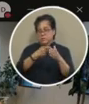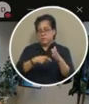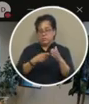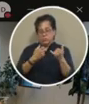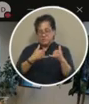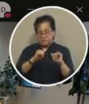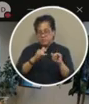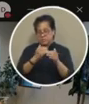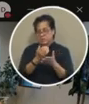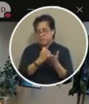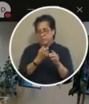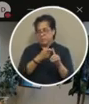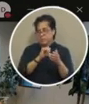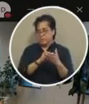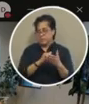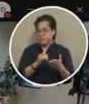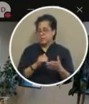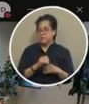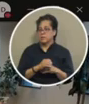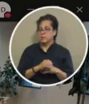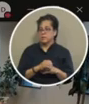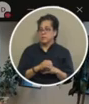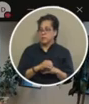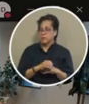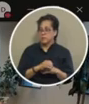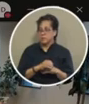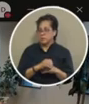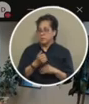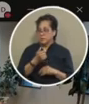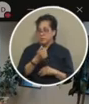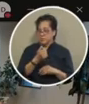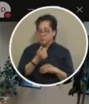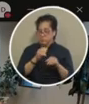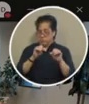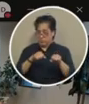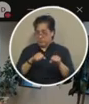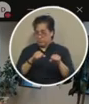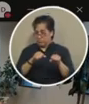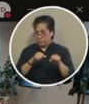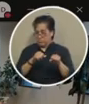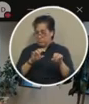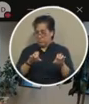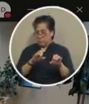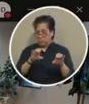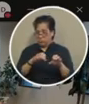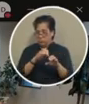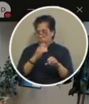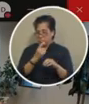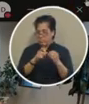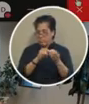it from there. Is there any language that we can insert in that right now?